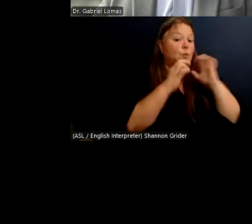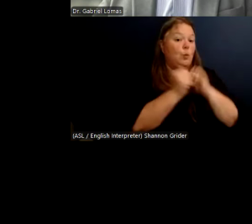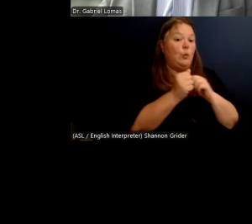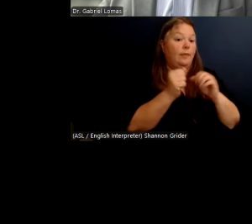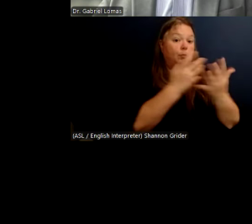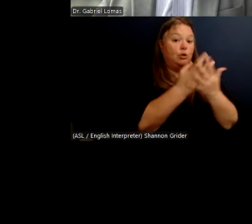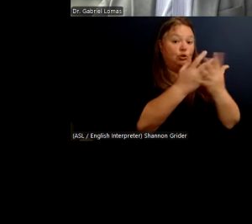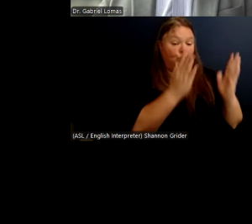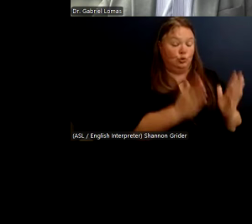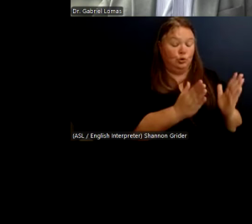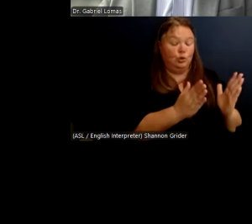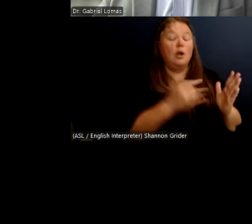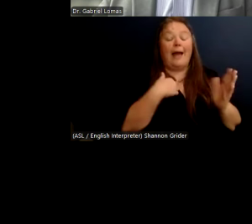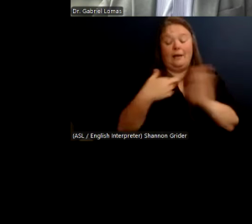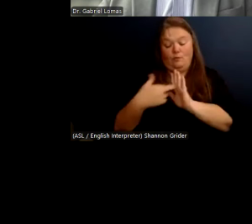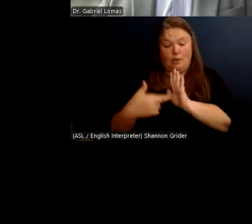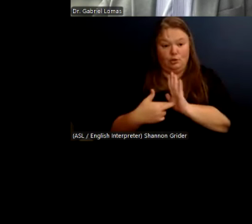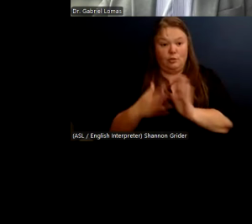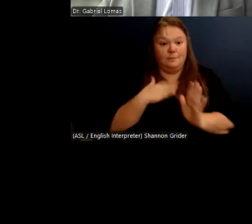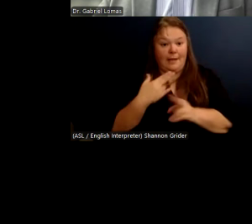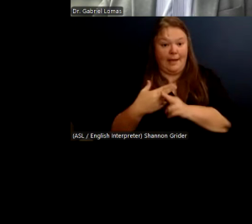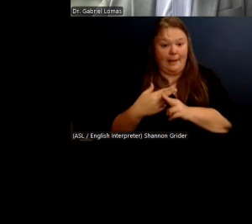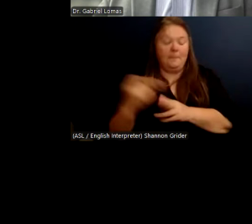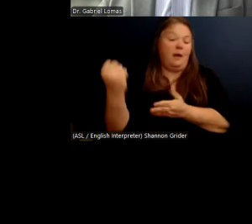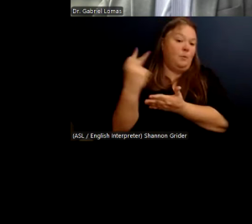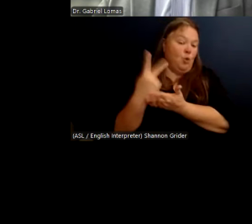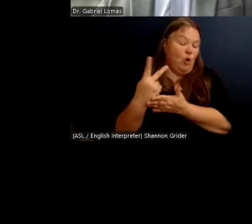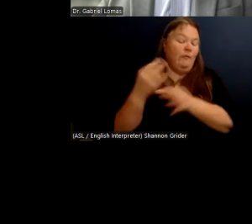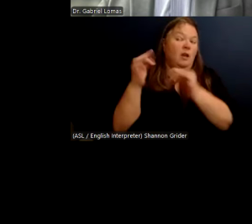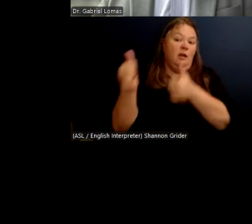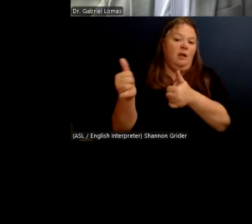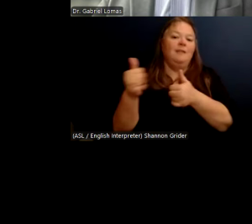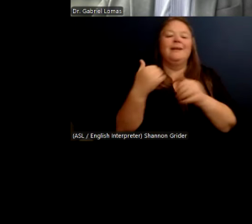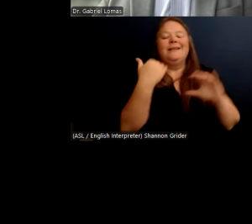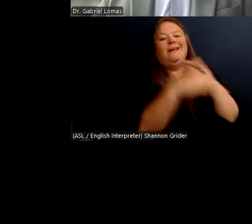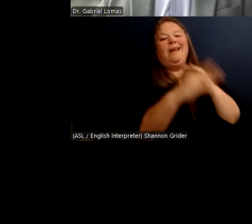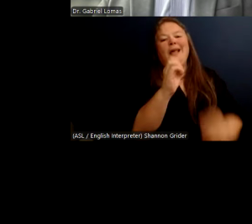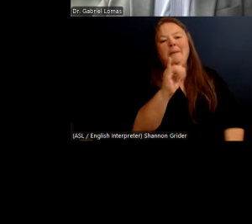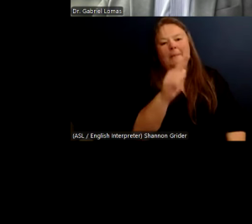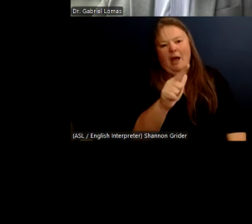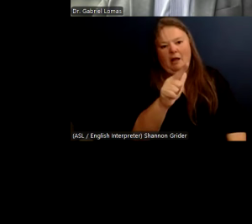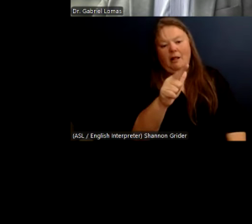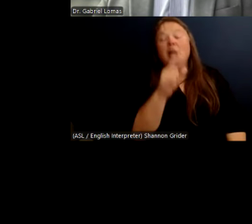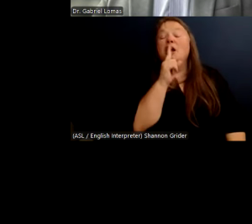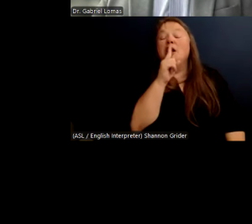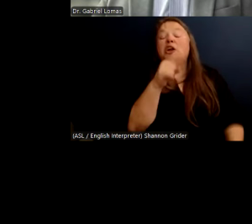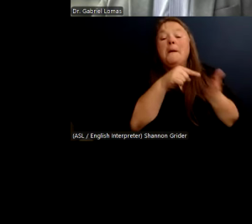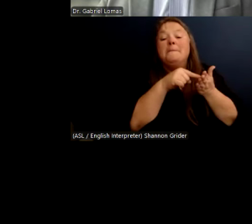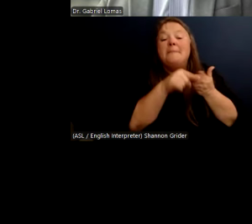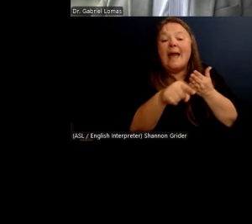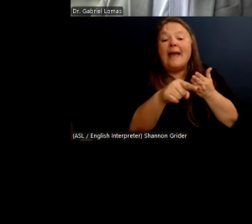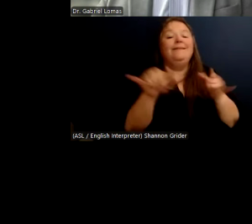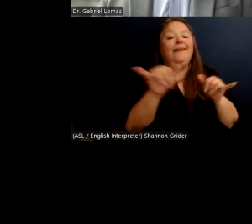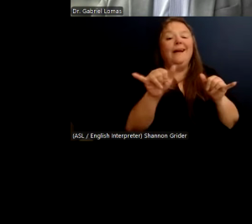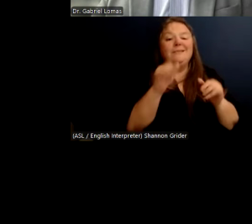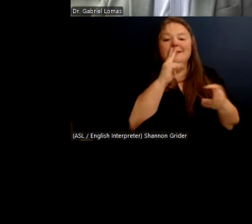system, once I've registered and get approved, it's like writing an email. And you pay the cost of a stamp